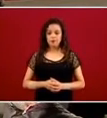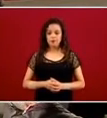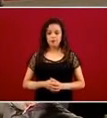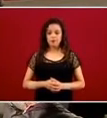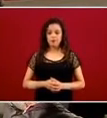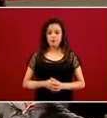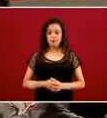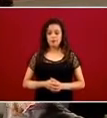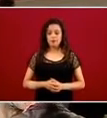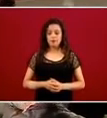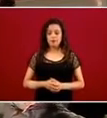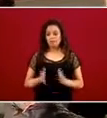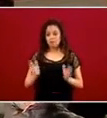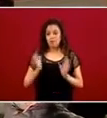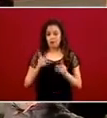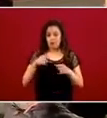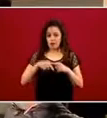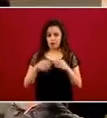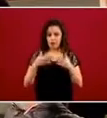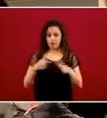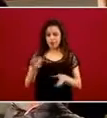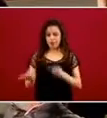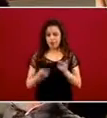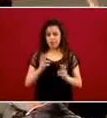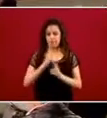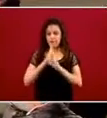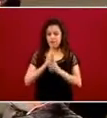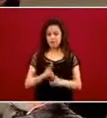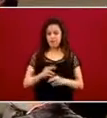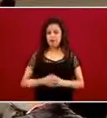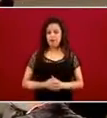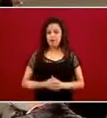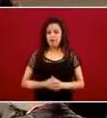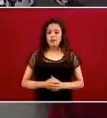All right, now we will move on to the question section.